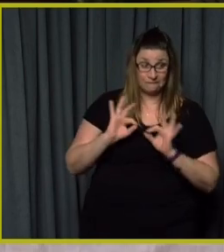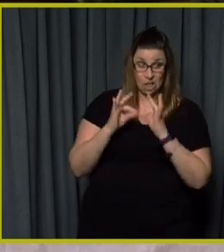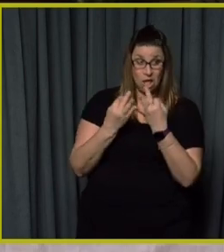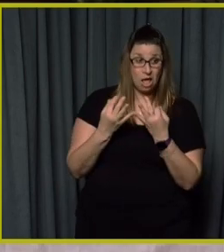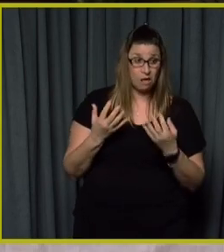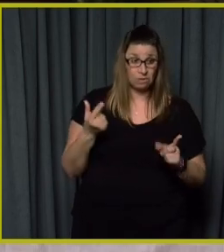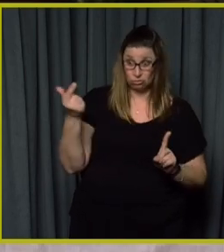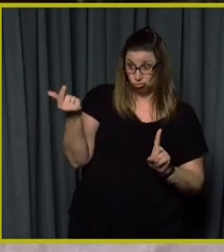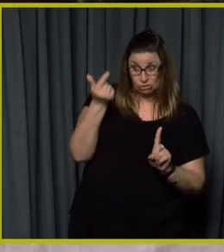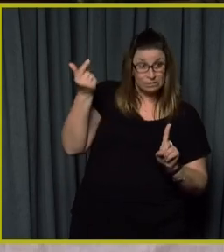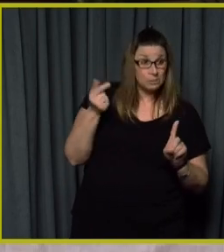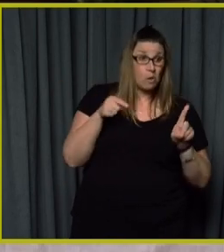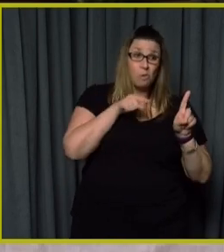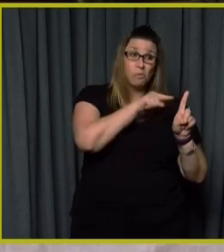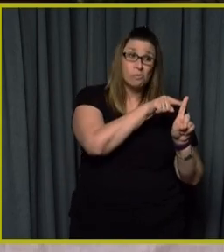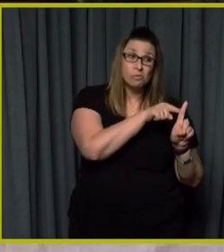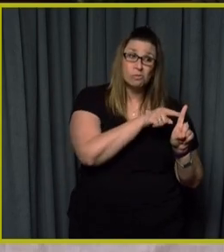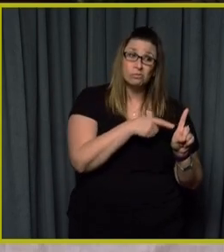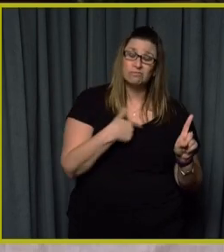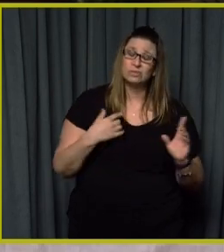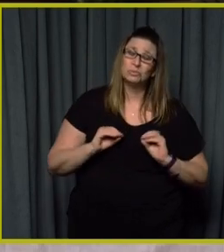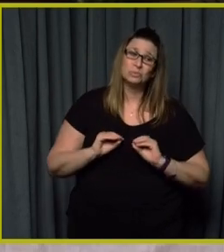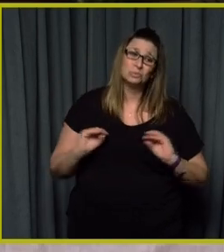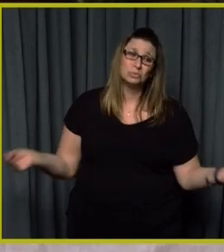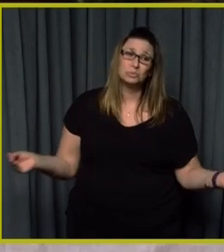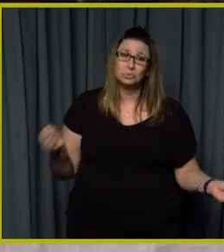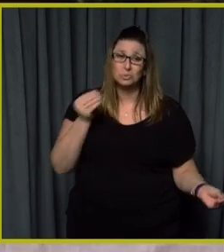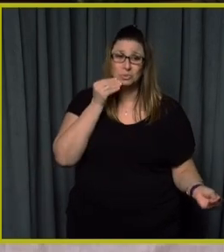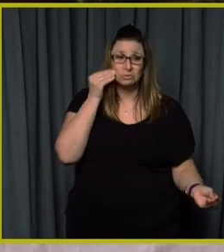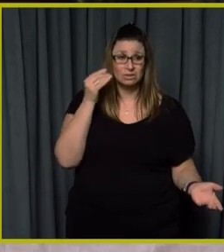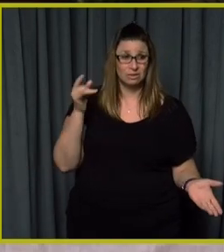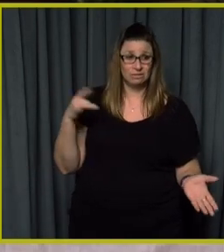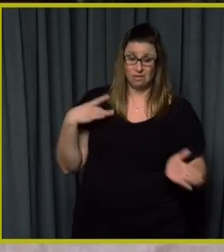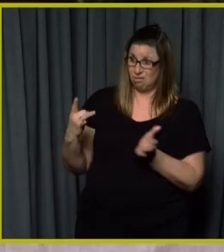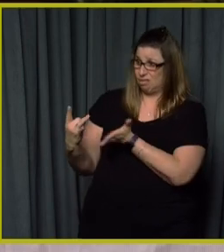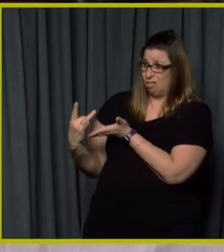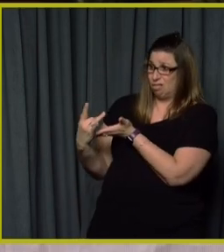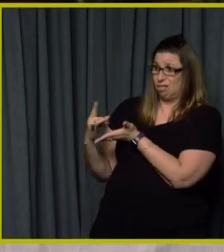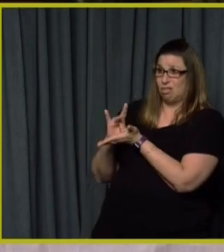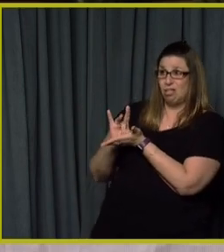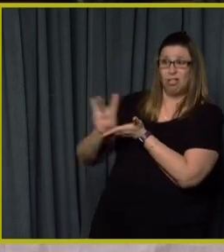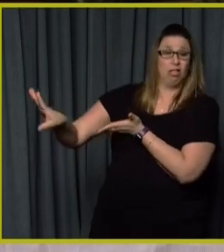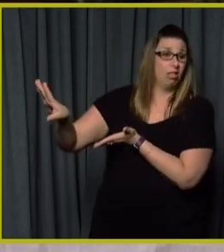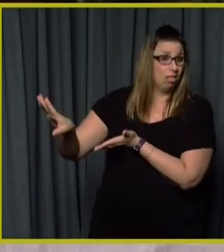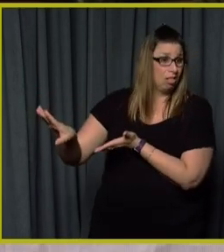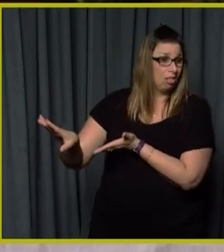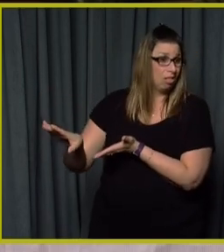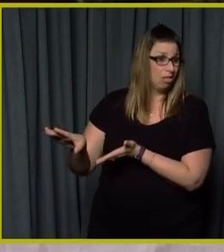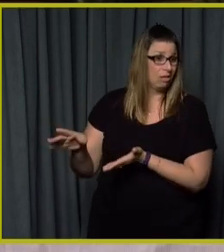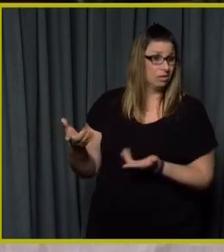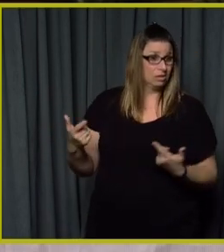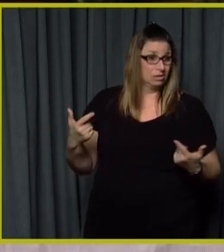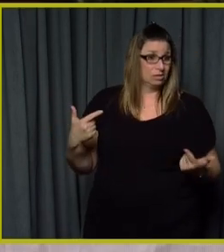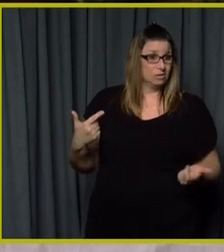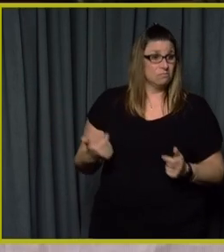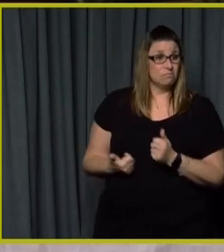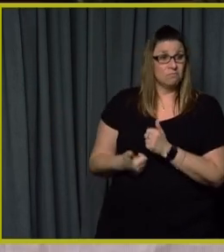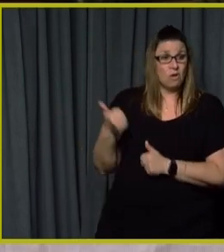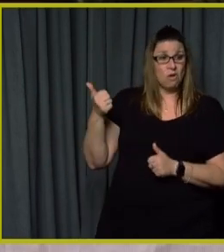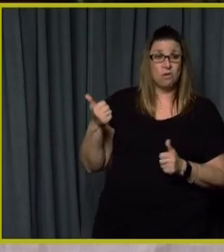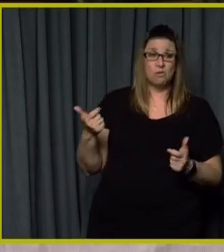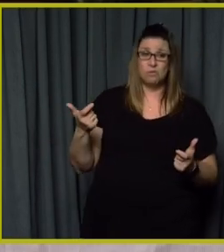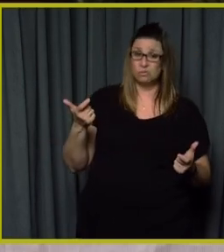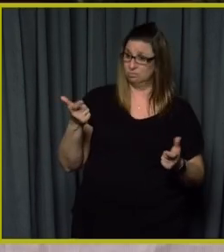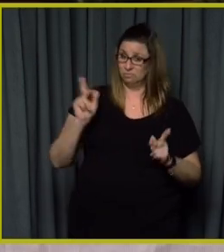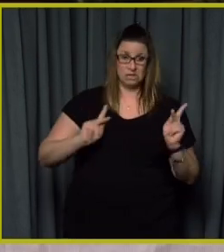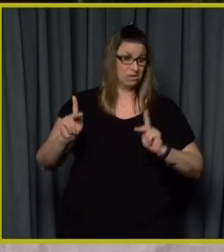Greensboro. And more than half of these people wind up homeless because of it. And the vast majority of these folks are people